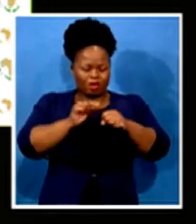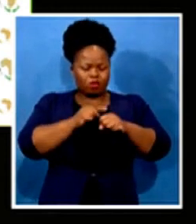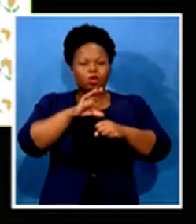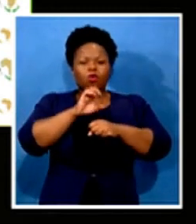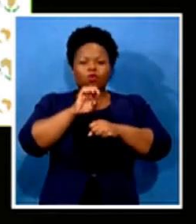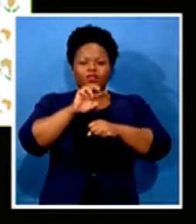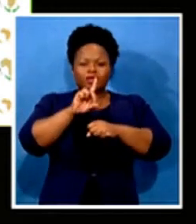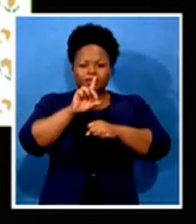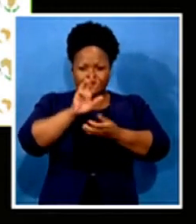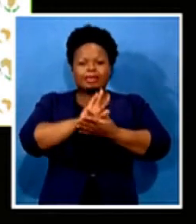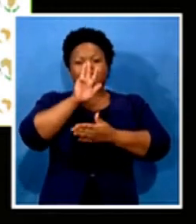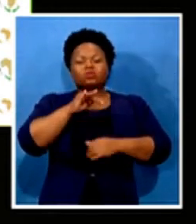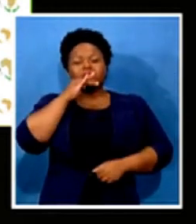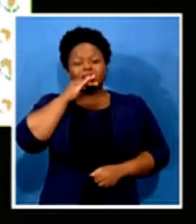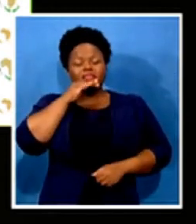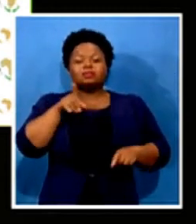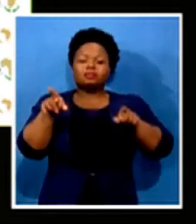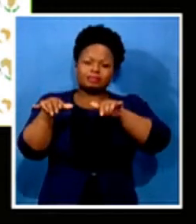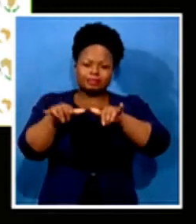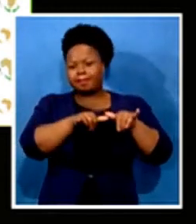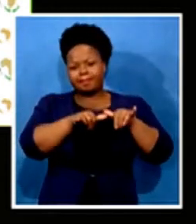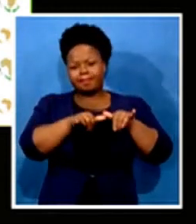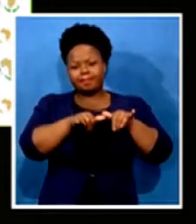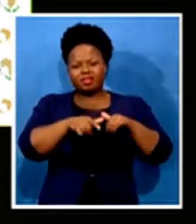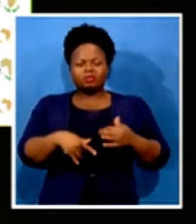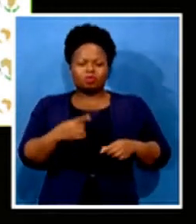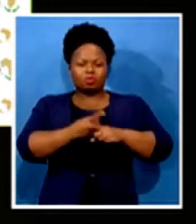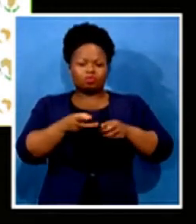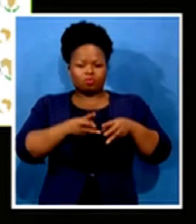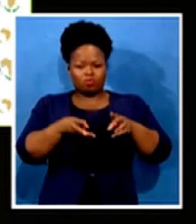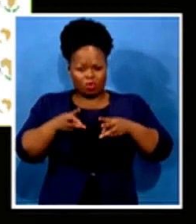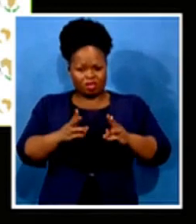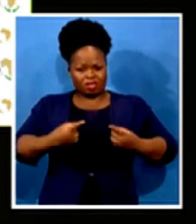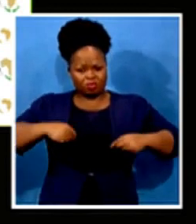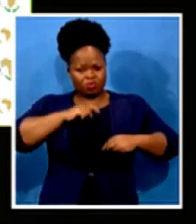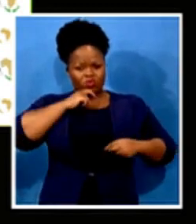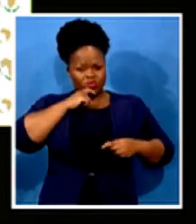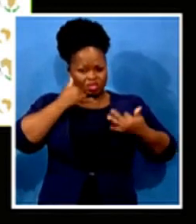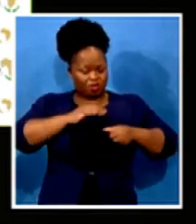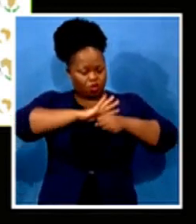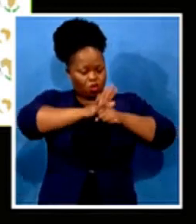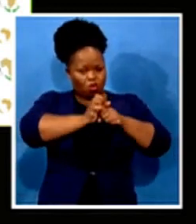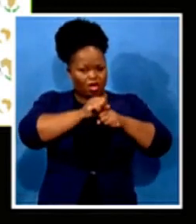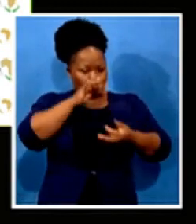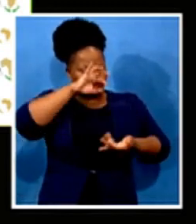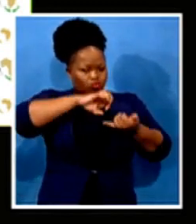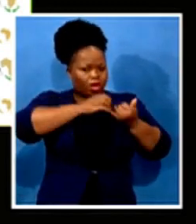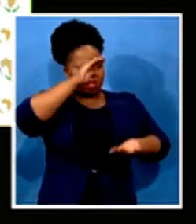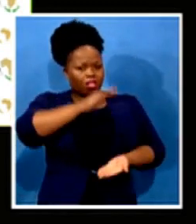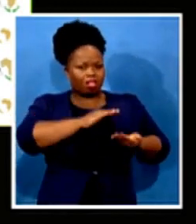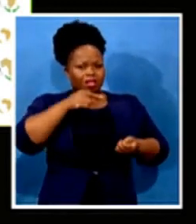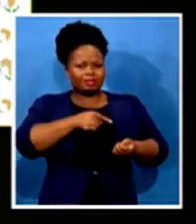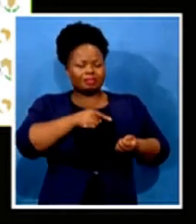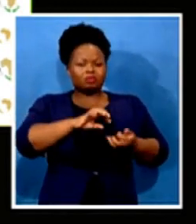measures that we are applying to combat COVID-19 and limit transmission or prevent